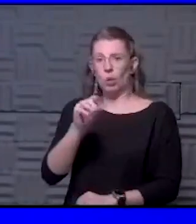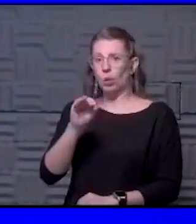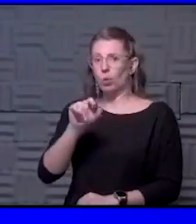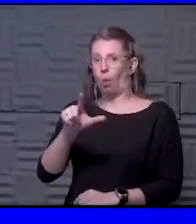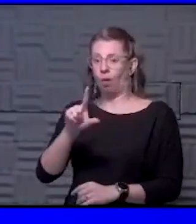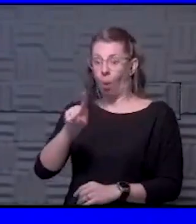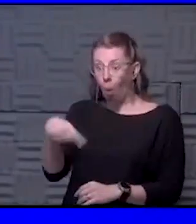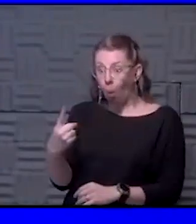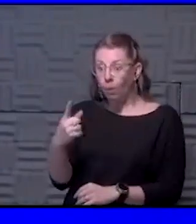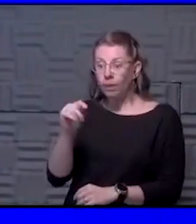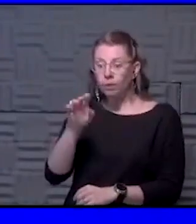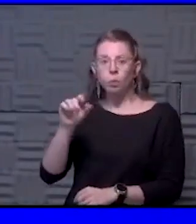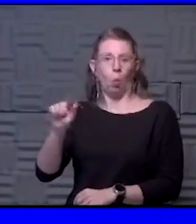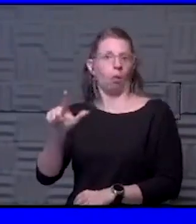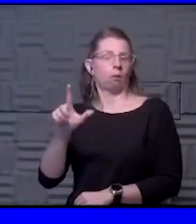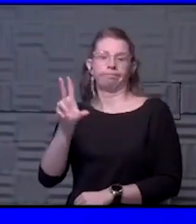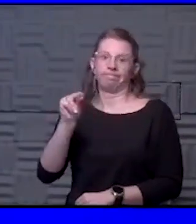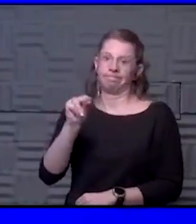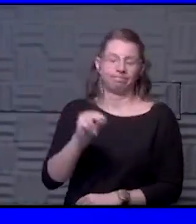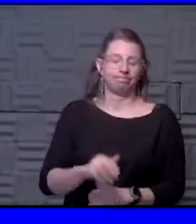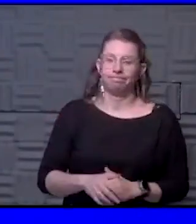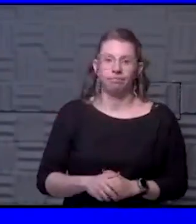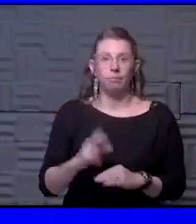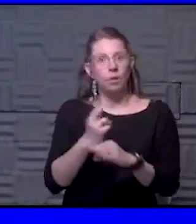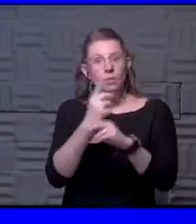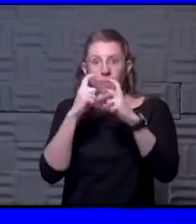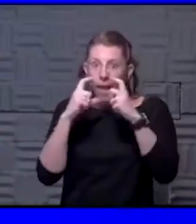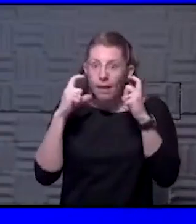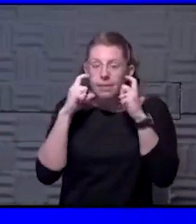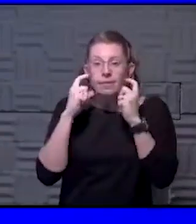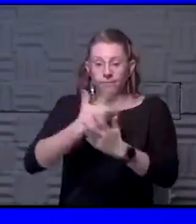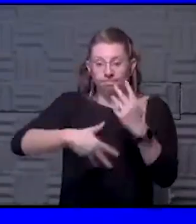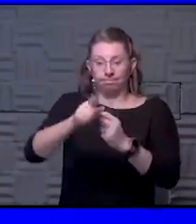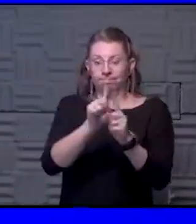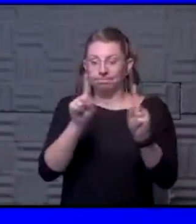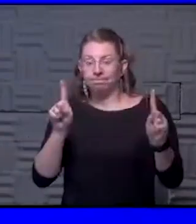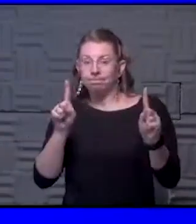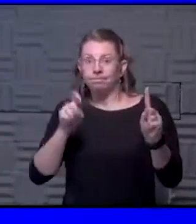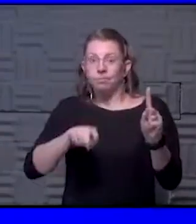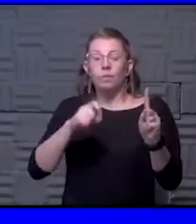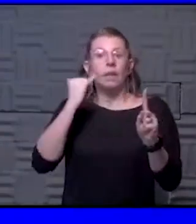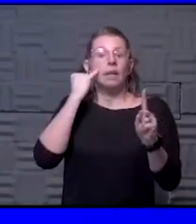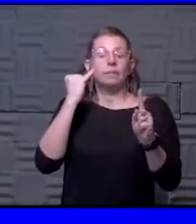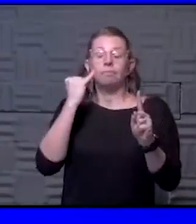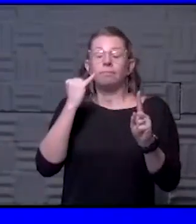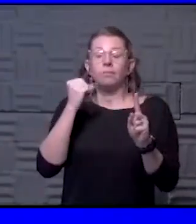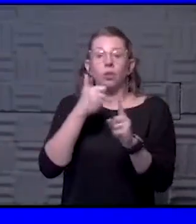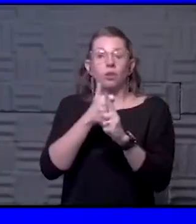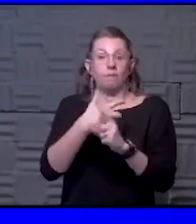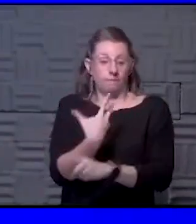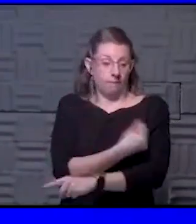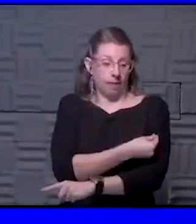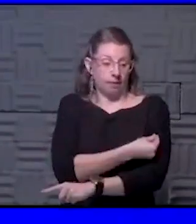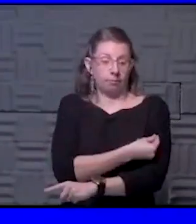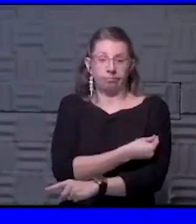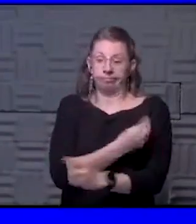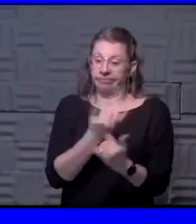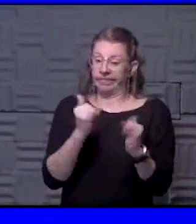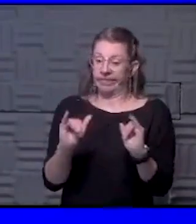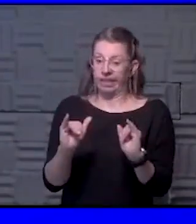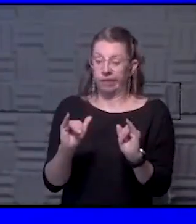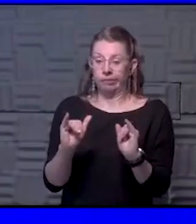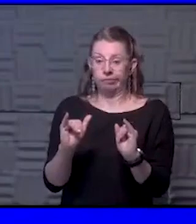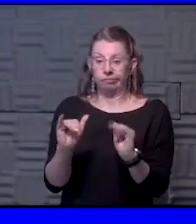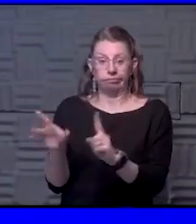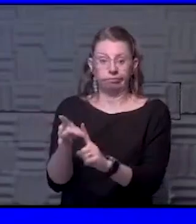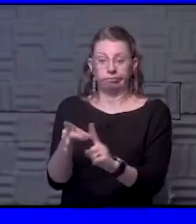It's not the only tool. So, you know, use your masks, keep your distance, because even if you're vaccinated, you can run into these. And